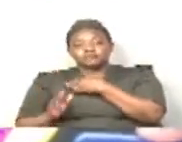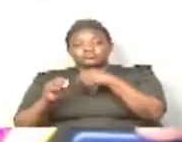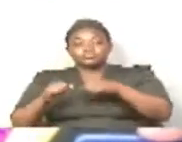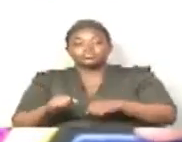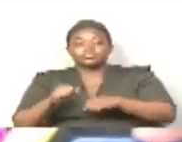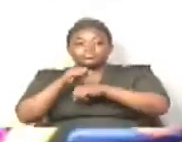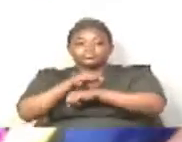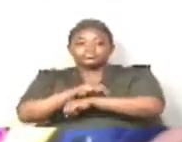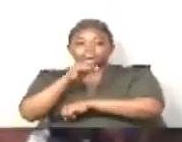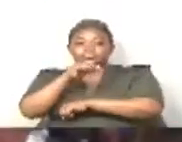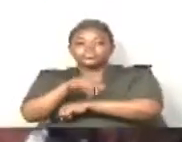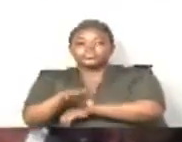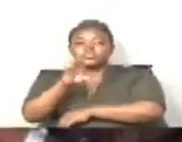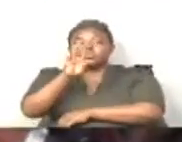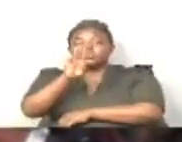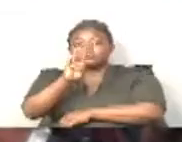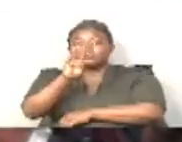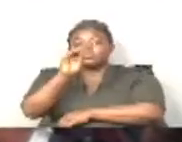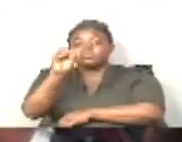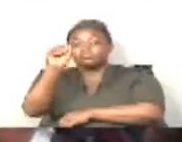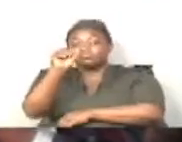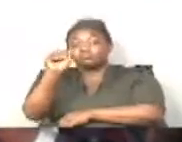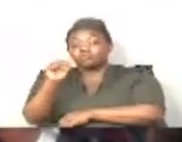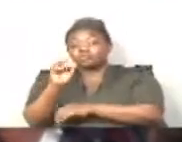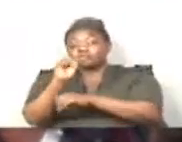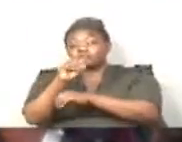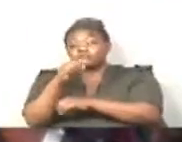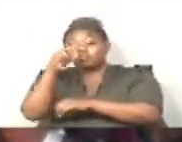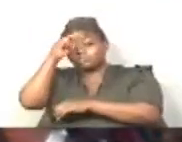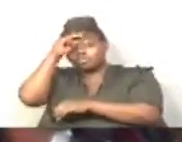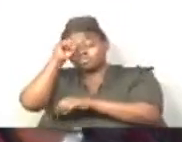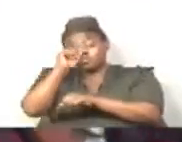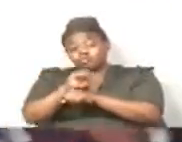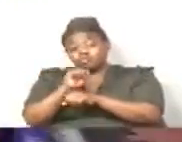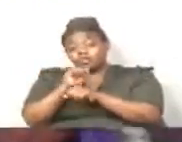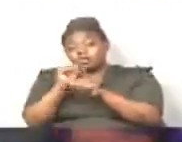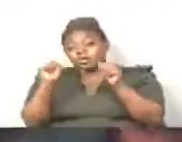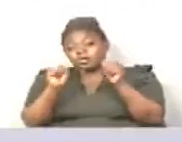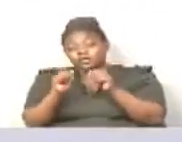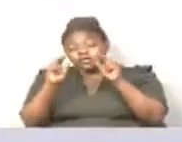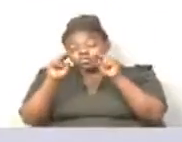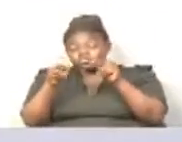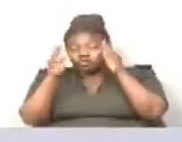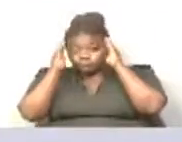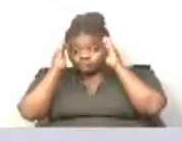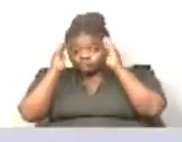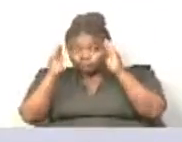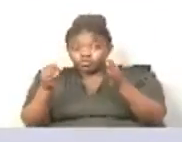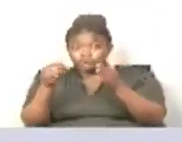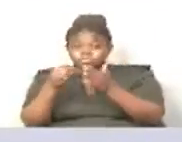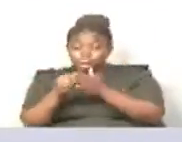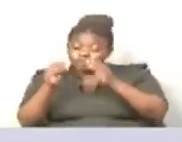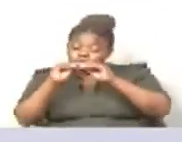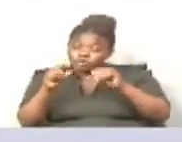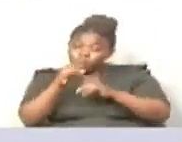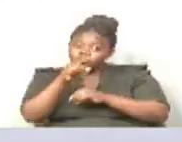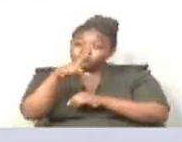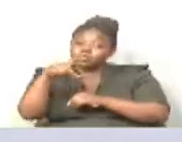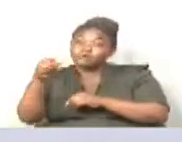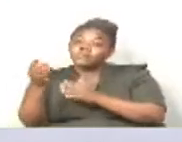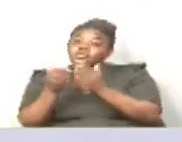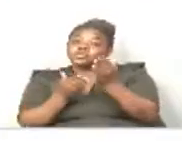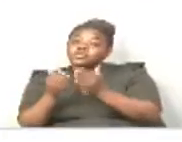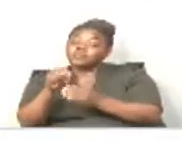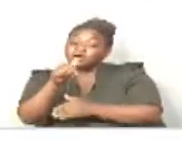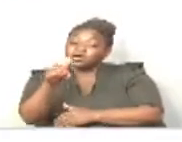lino Peter Bosa akuutidde abatikiddwa bakole ku balwadde nga tebatunuulidde ensimbi. We have trained you to go and serve fellow